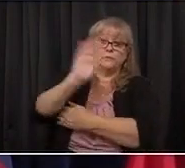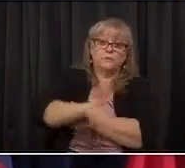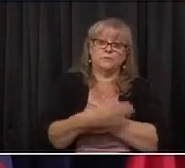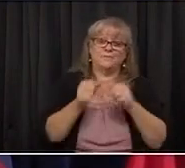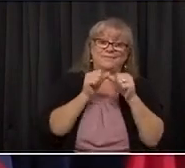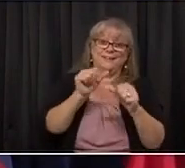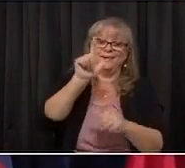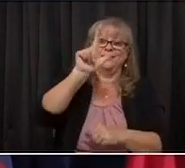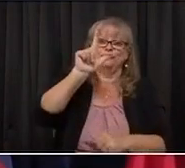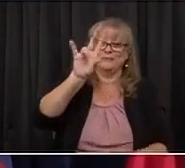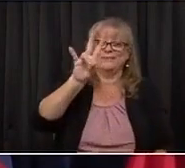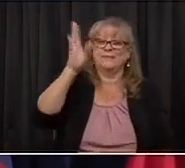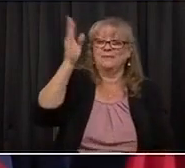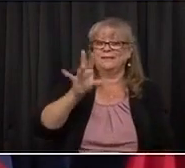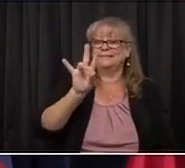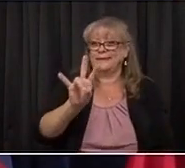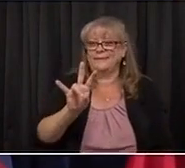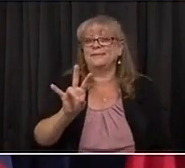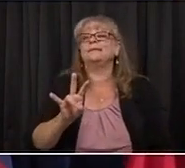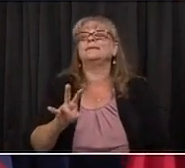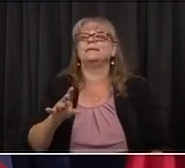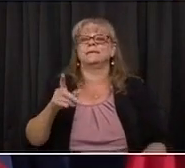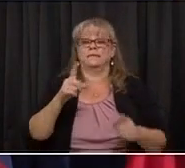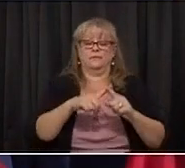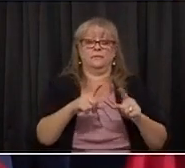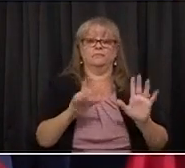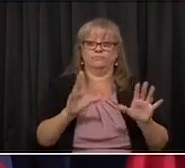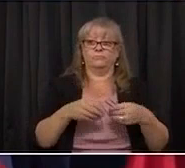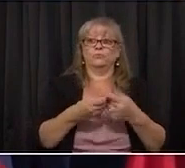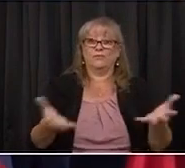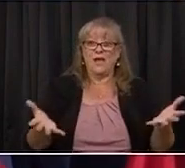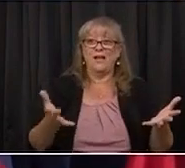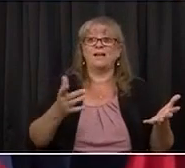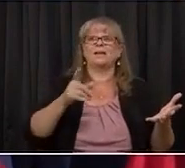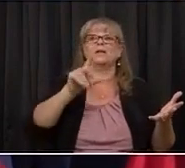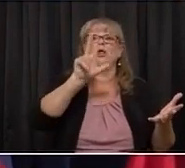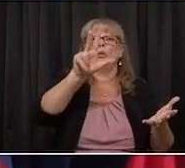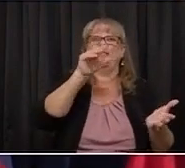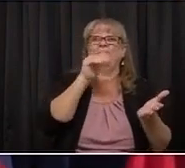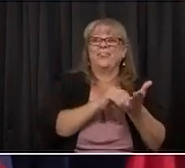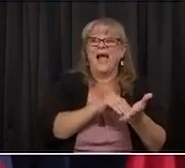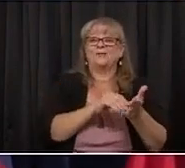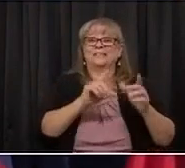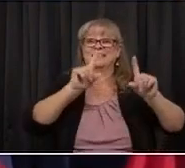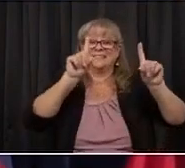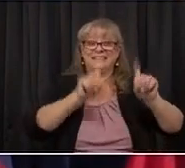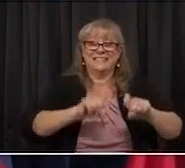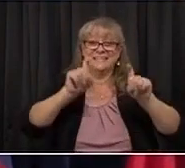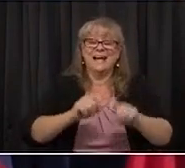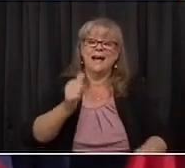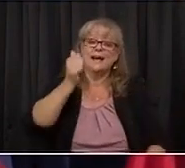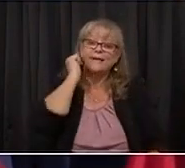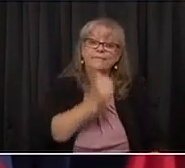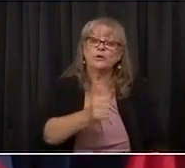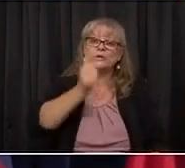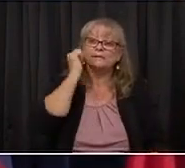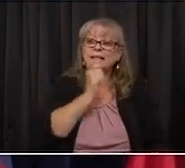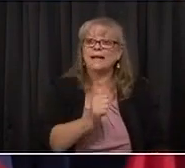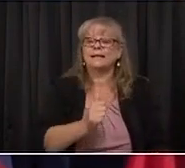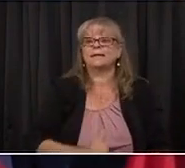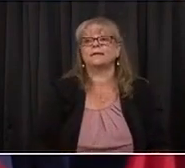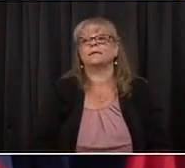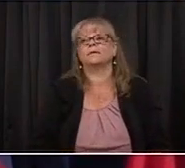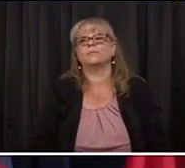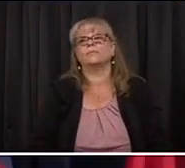equipment usage there, over 3,000 tests a day. And then the additional private partners we brought online because of the unreliability of the national